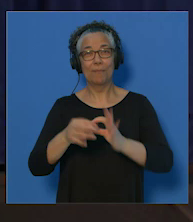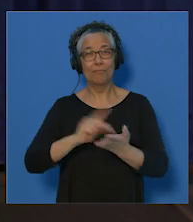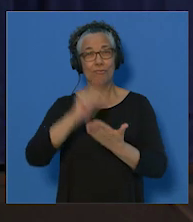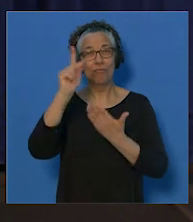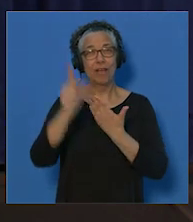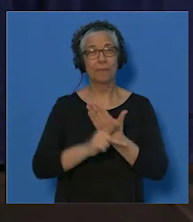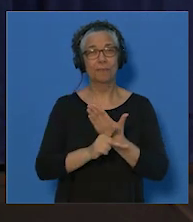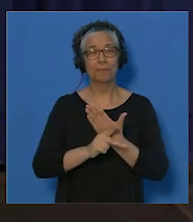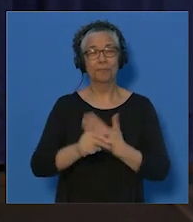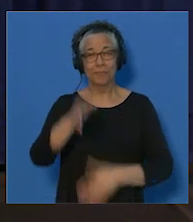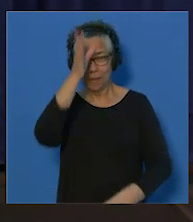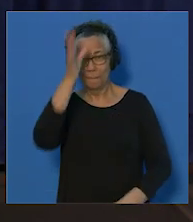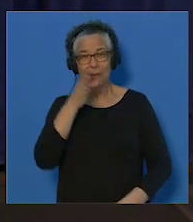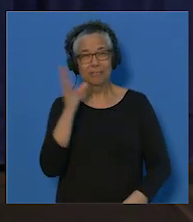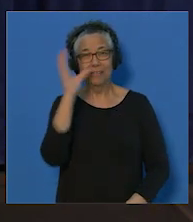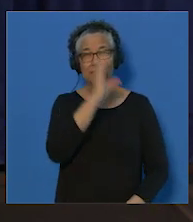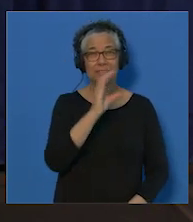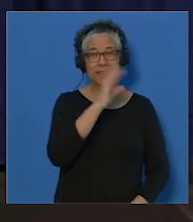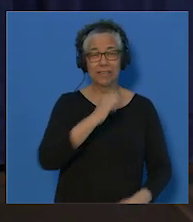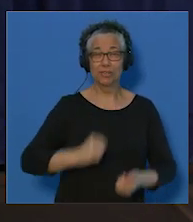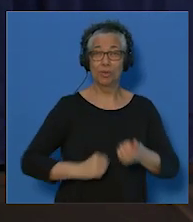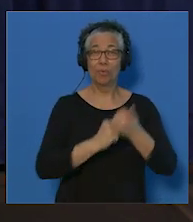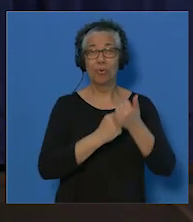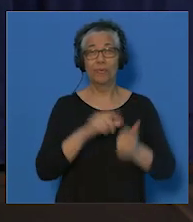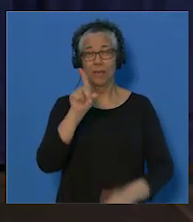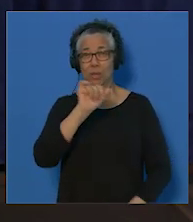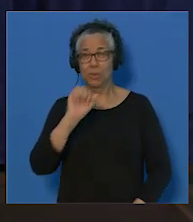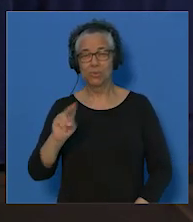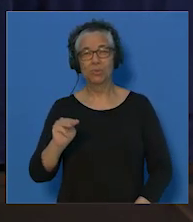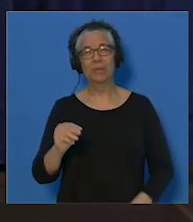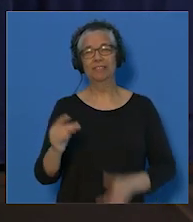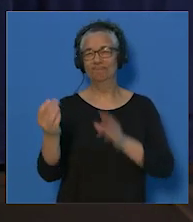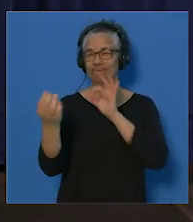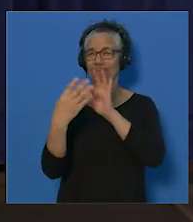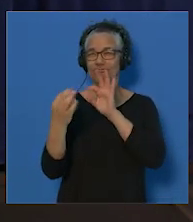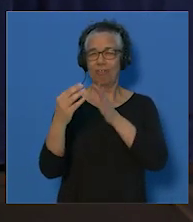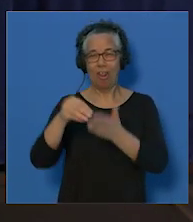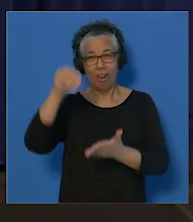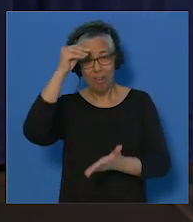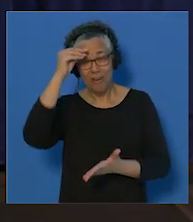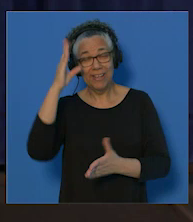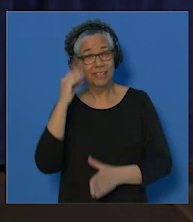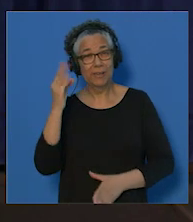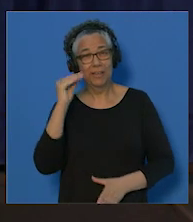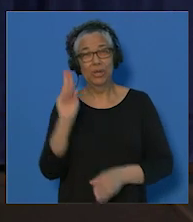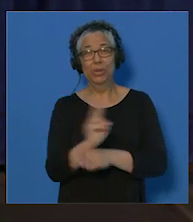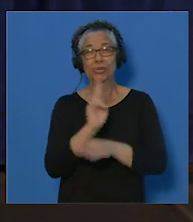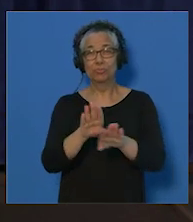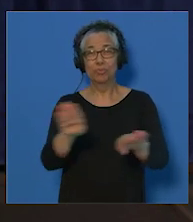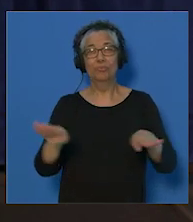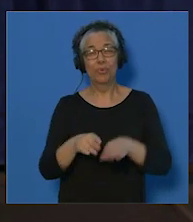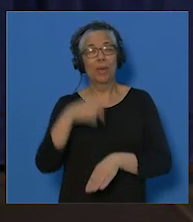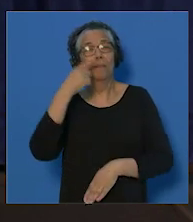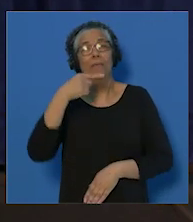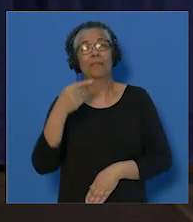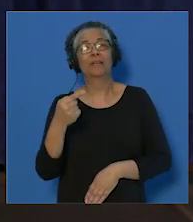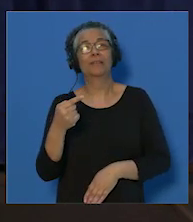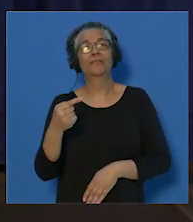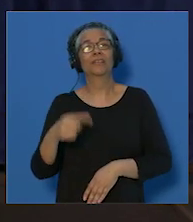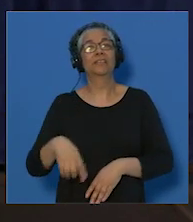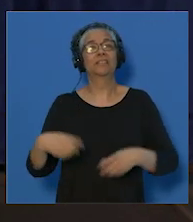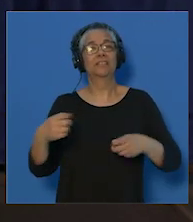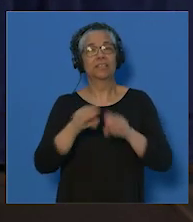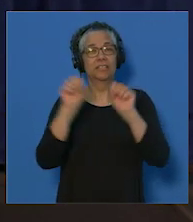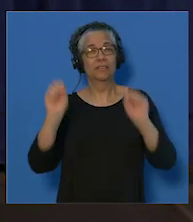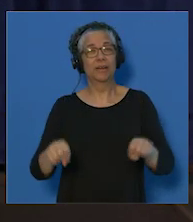seeking support with navigating Zoom and the remote learning experience can use the Bermuda Public School System's Families Electronic Feedback Form